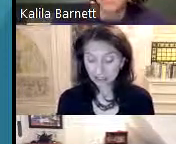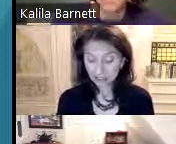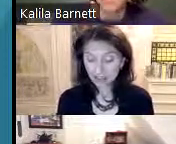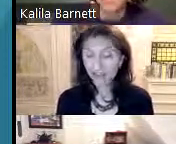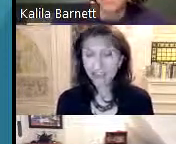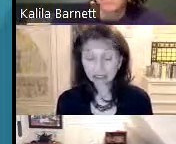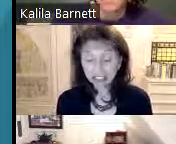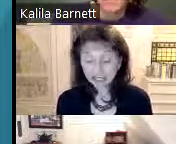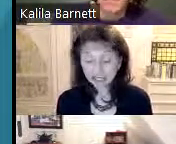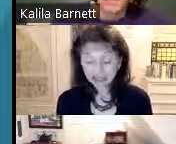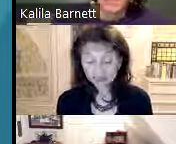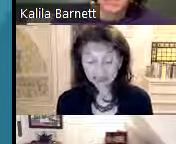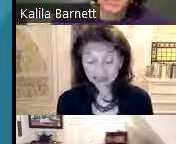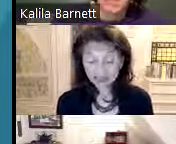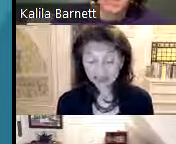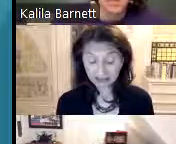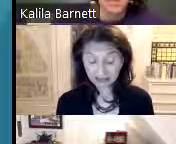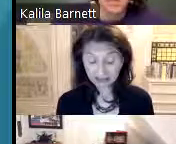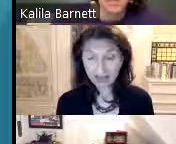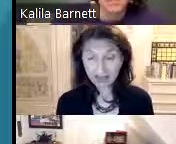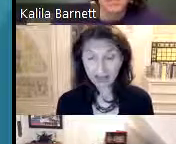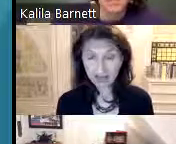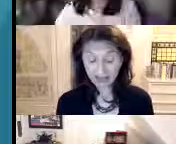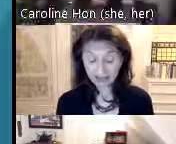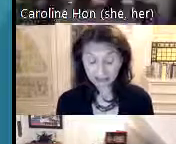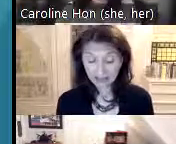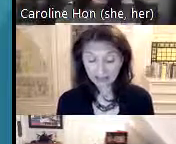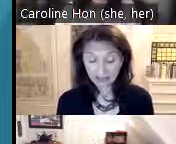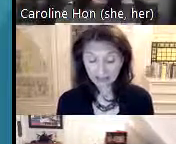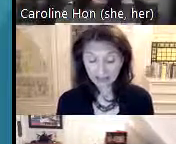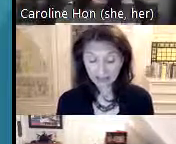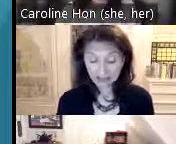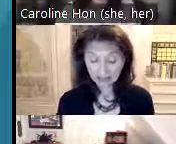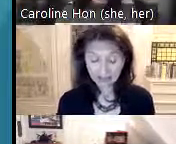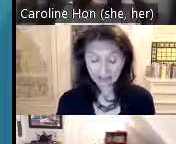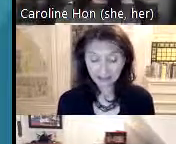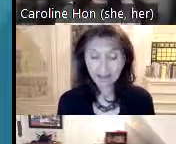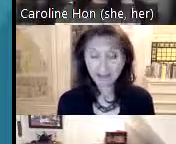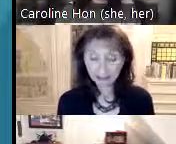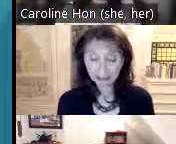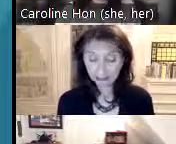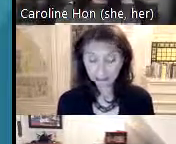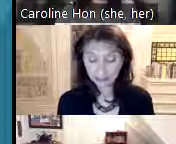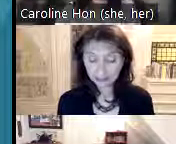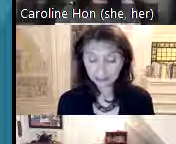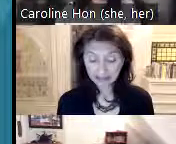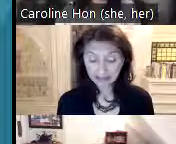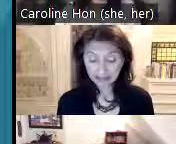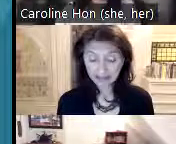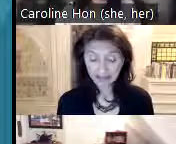I'll come back to Cheryl. Caroline Hahn, please. Present. Thanks, Caroline. Namrata Kapoor,